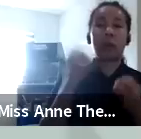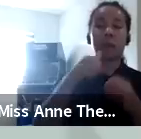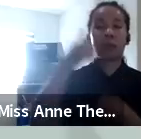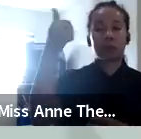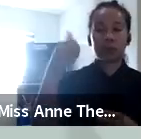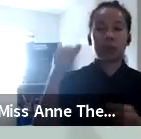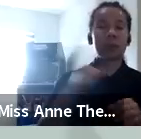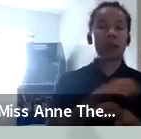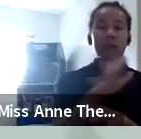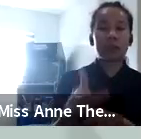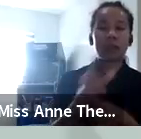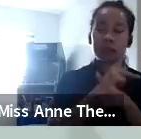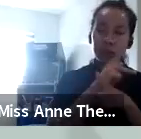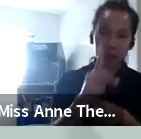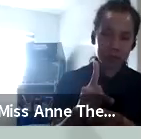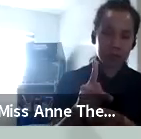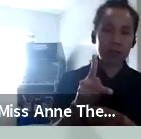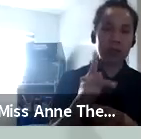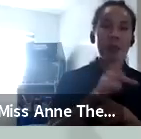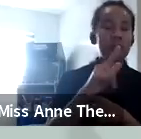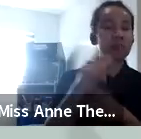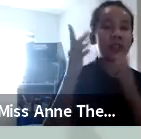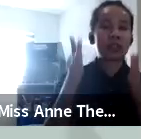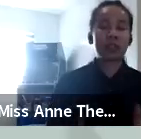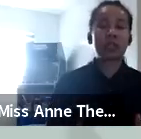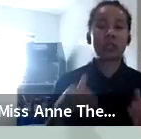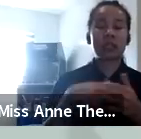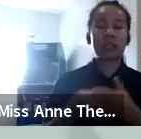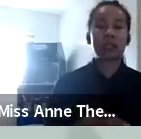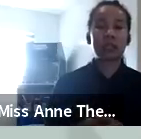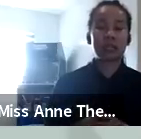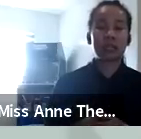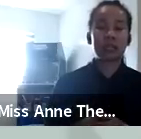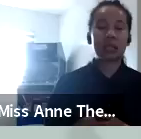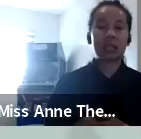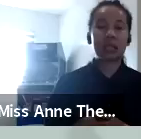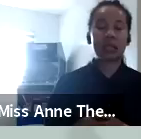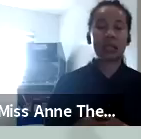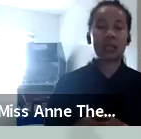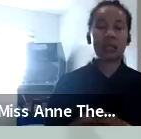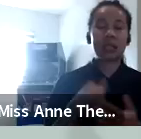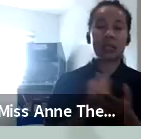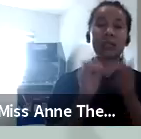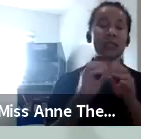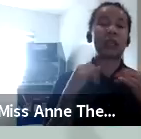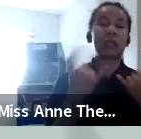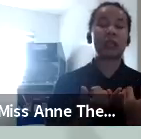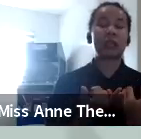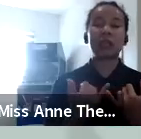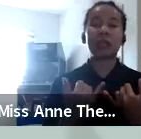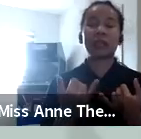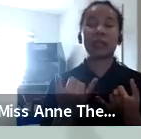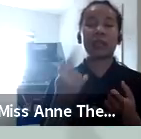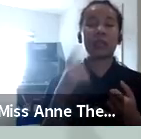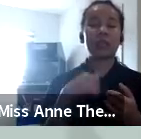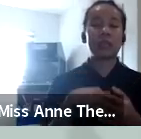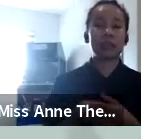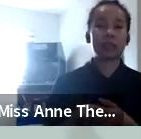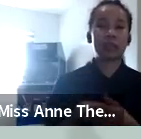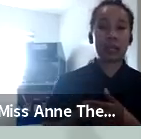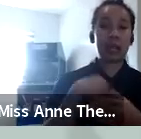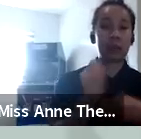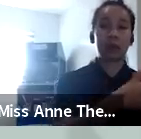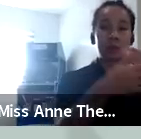affected professions or professionals in our society, in our